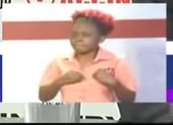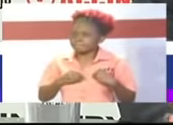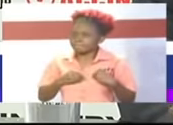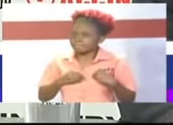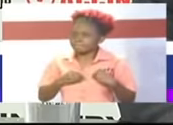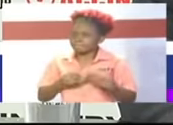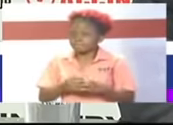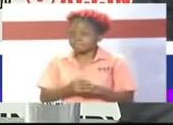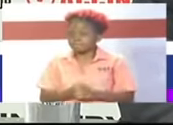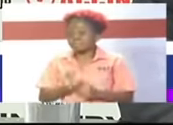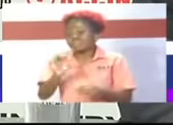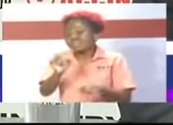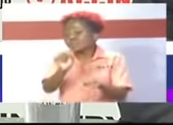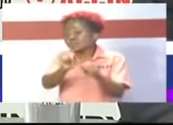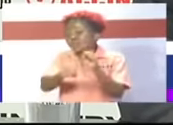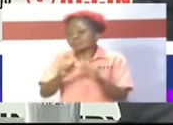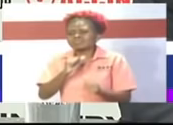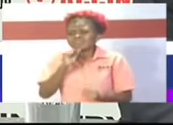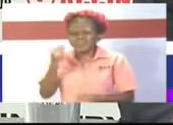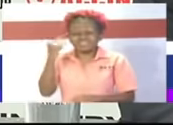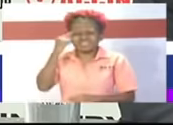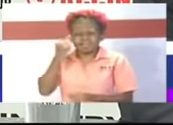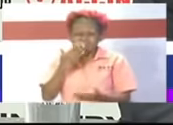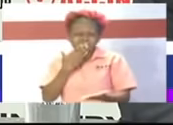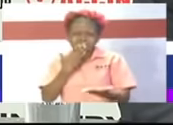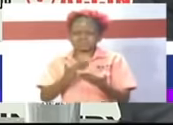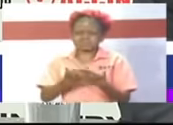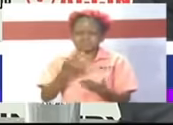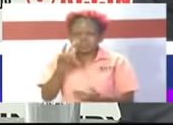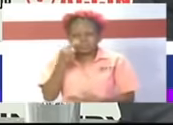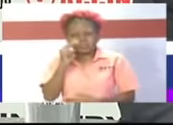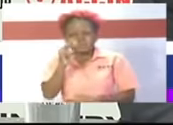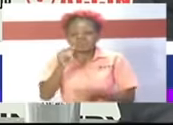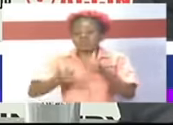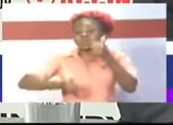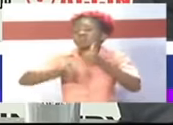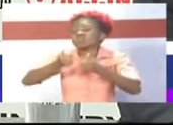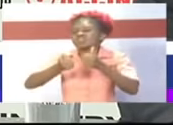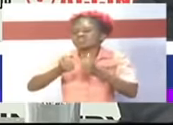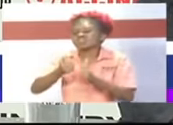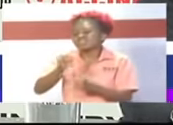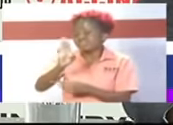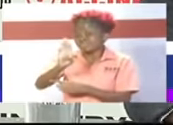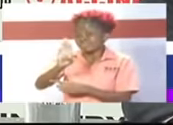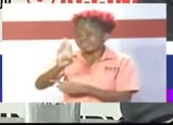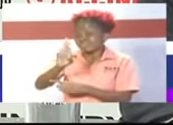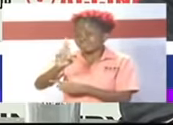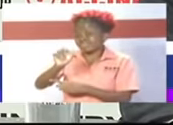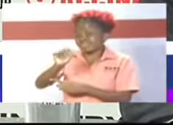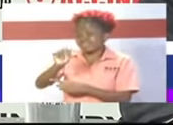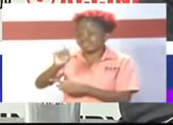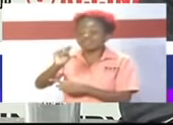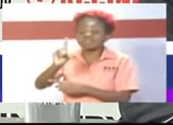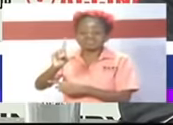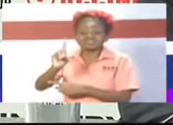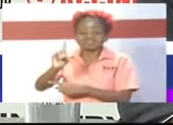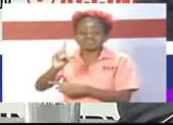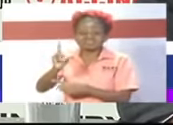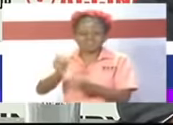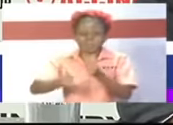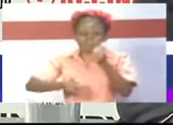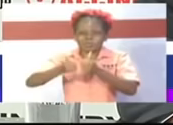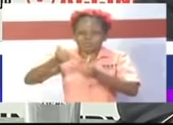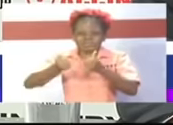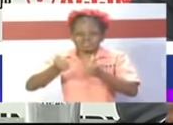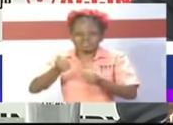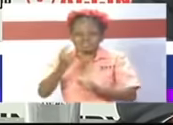at which brand we are seeing the numbers in, because you're going to be affected by the fact that the majority of the